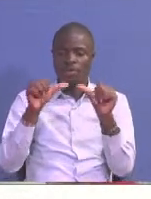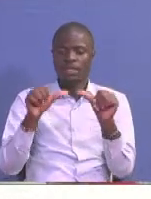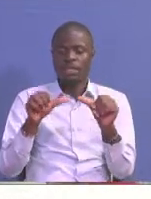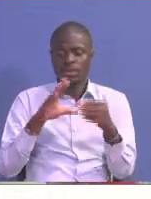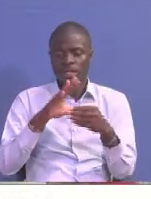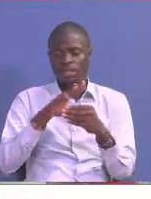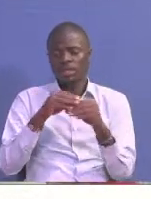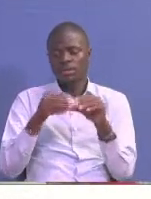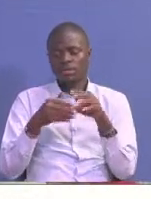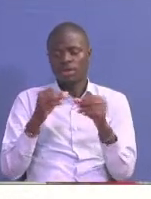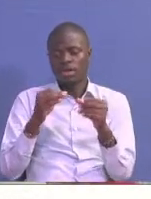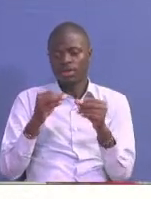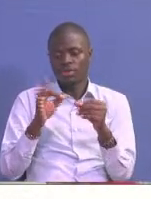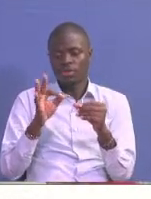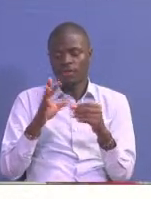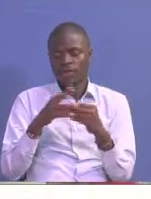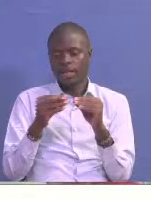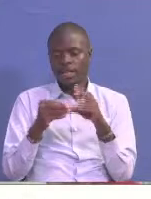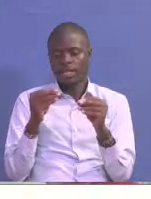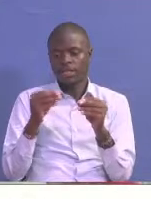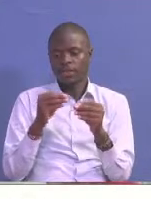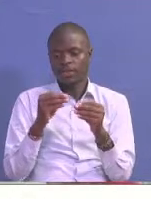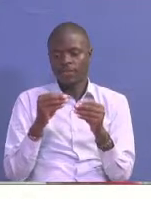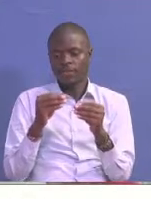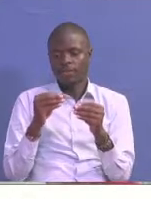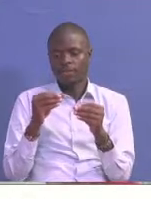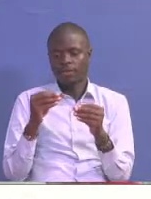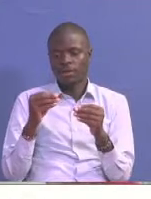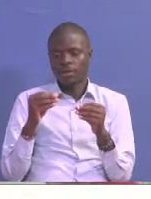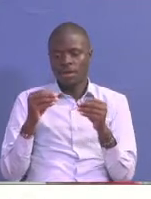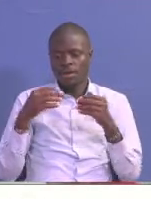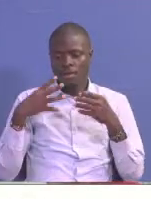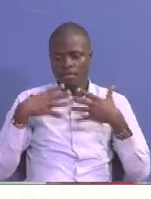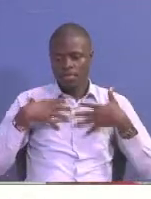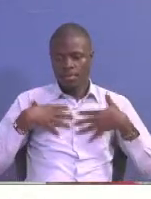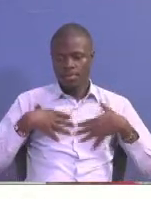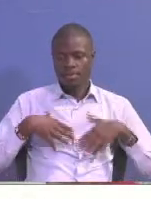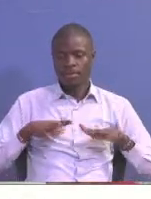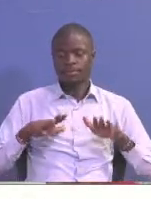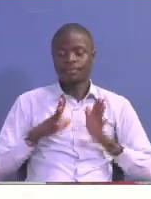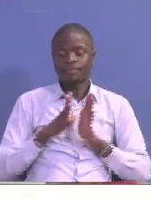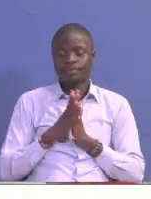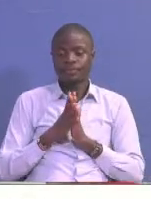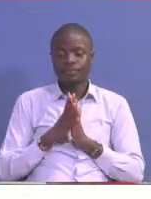production of creative and innovative population.